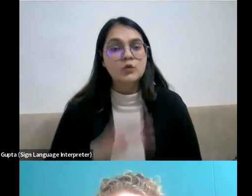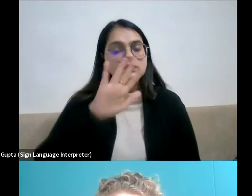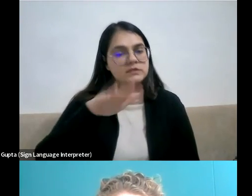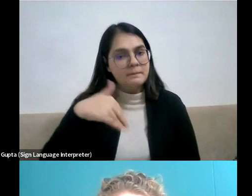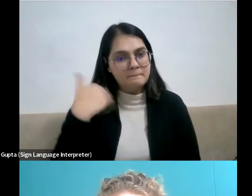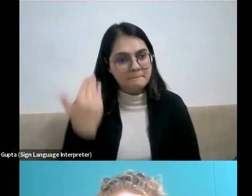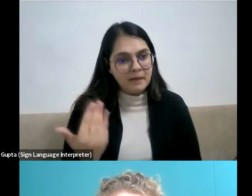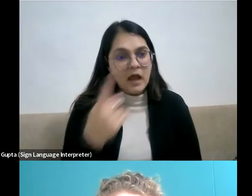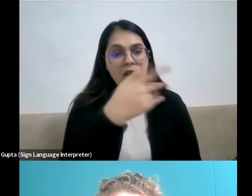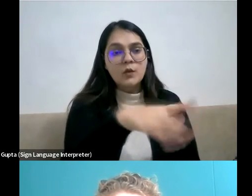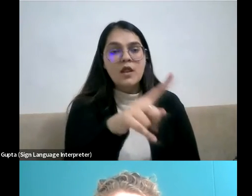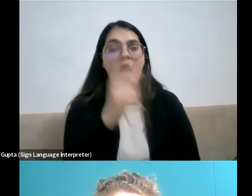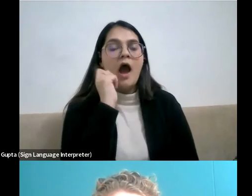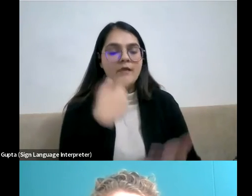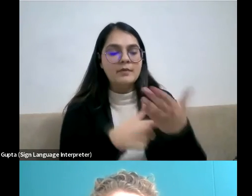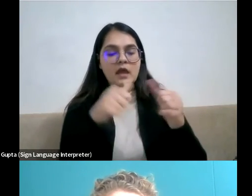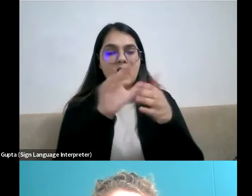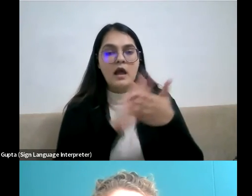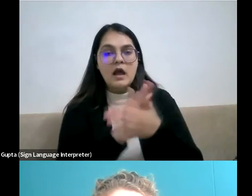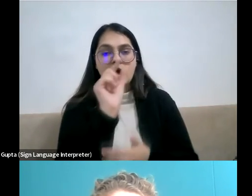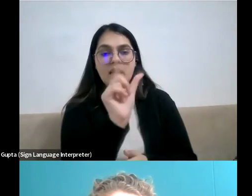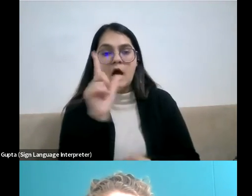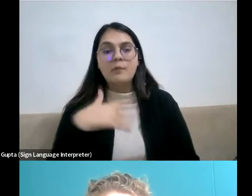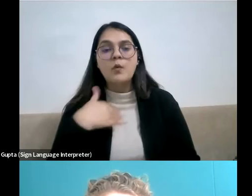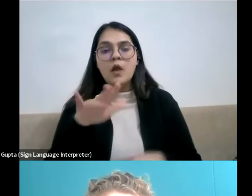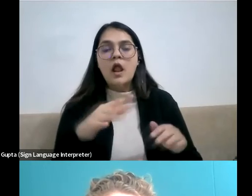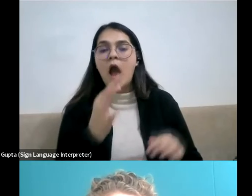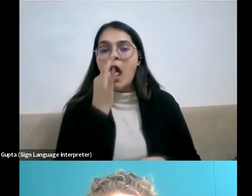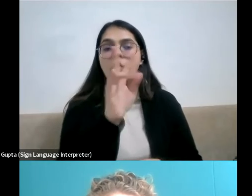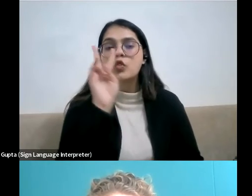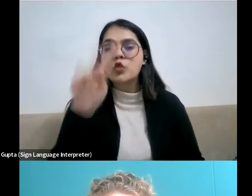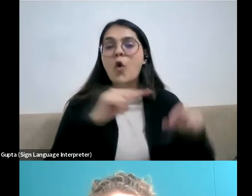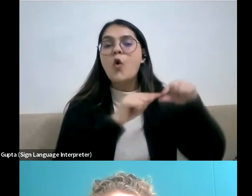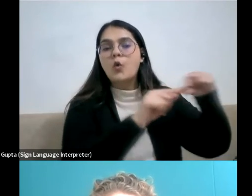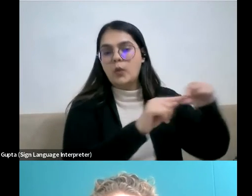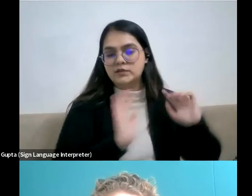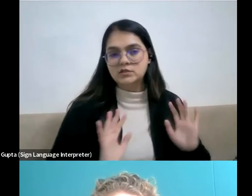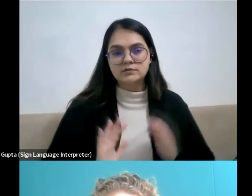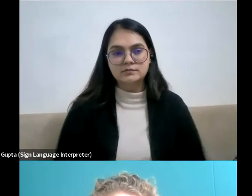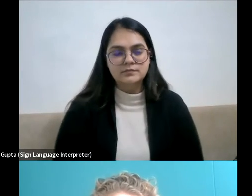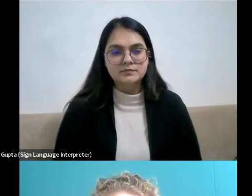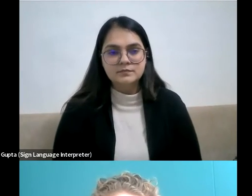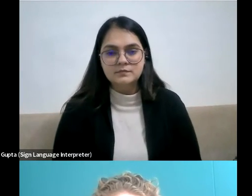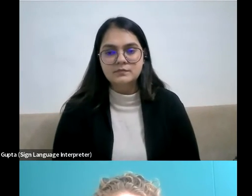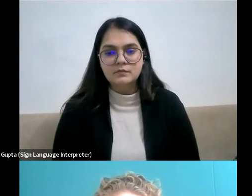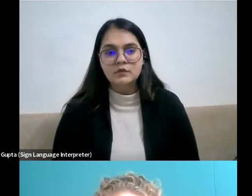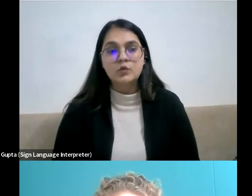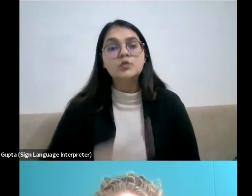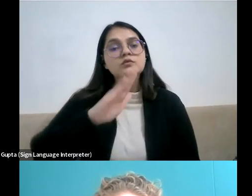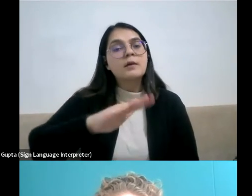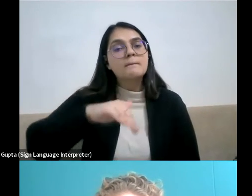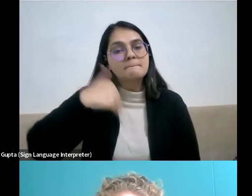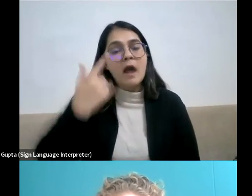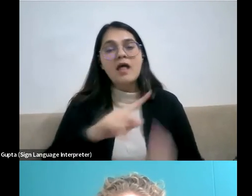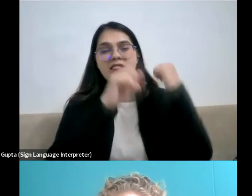I will be asking them questions, 2 rounds of questions, I think, realistically. And then we will reserve the